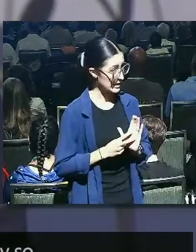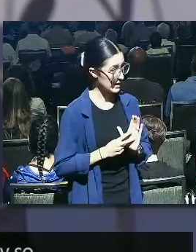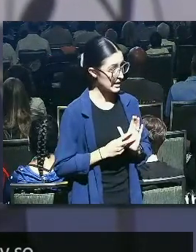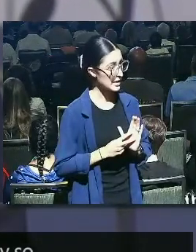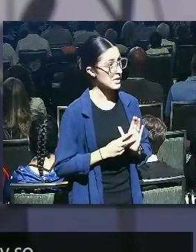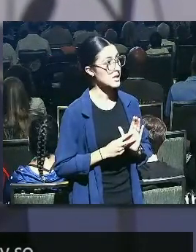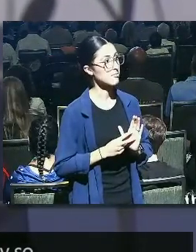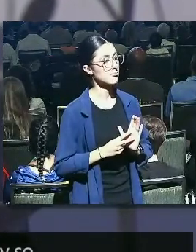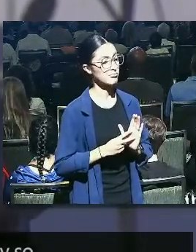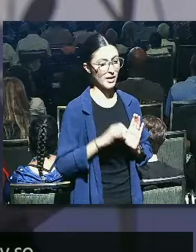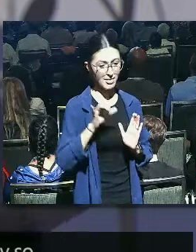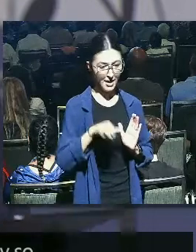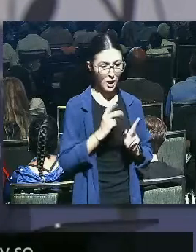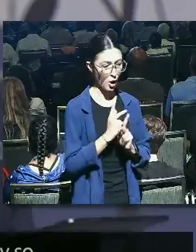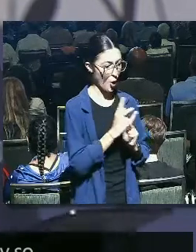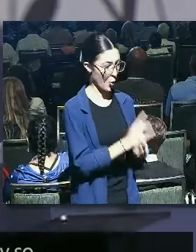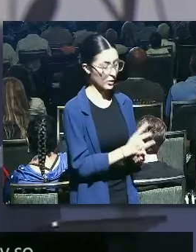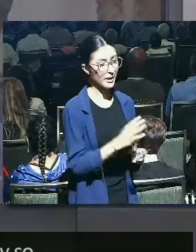recycling.